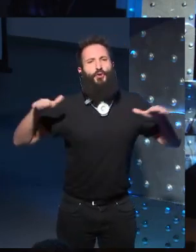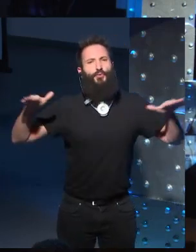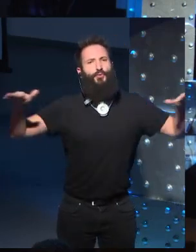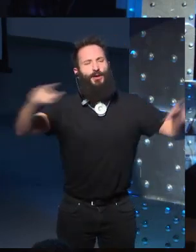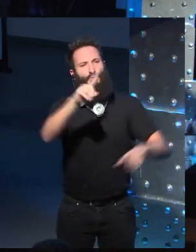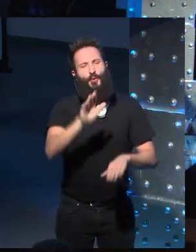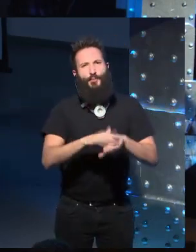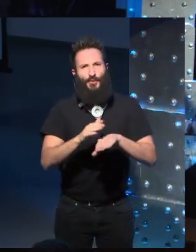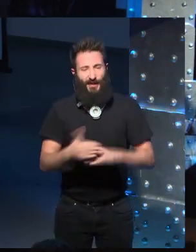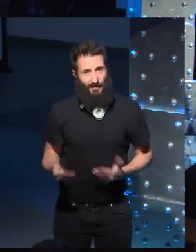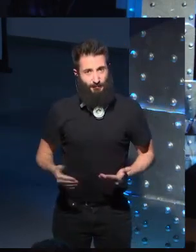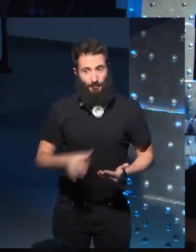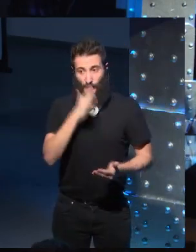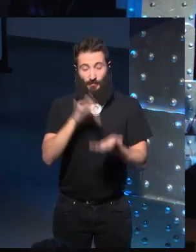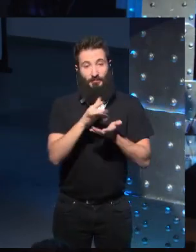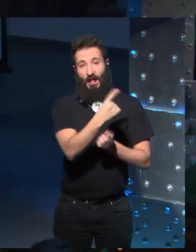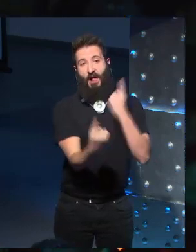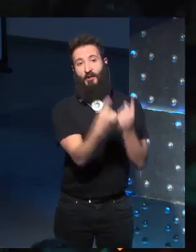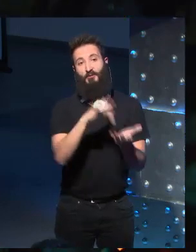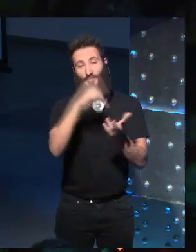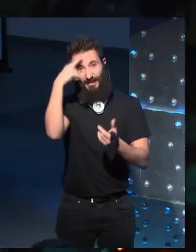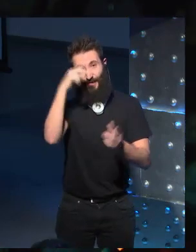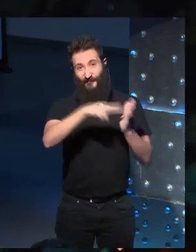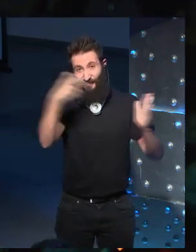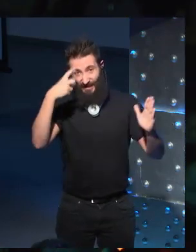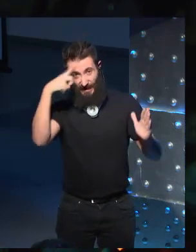say. Why are you not flying?